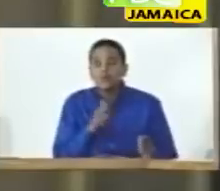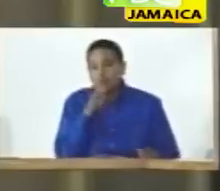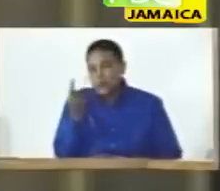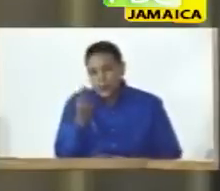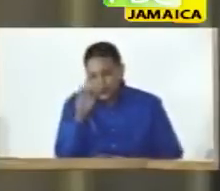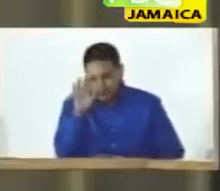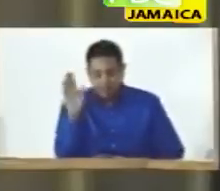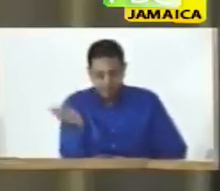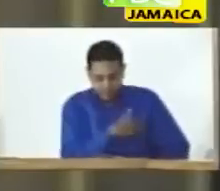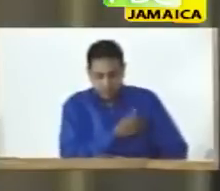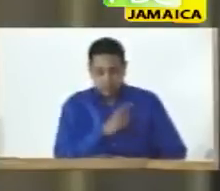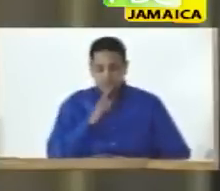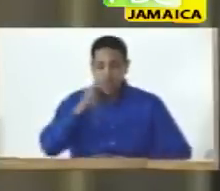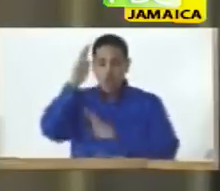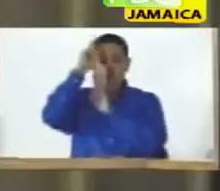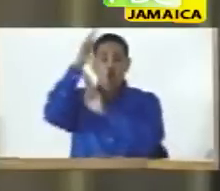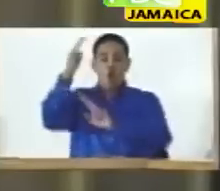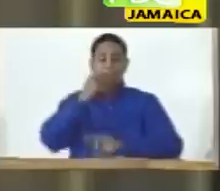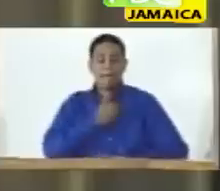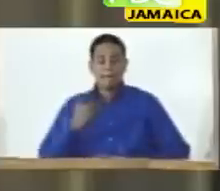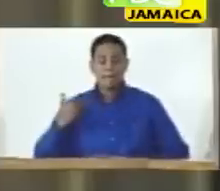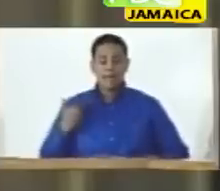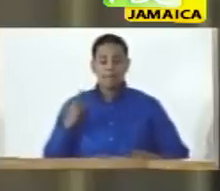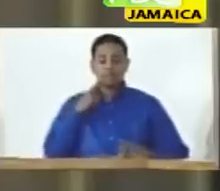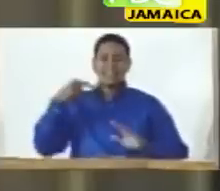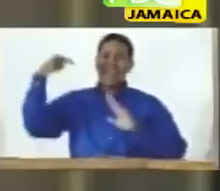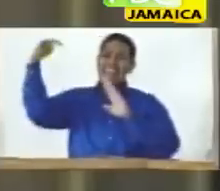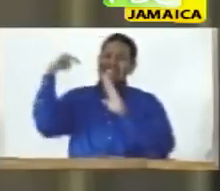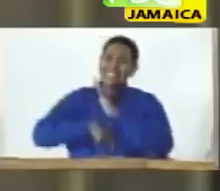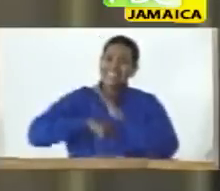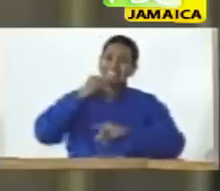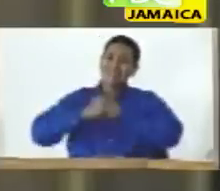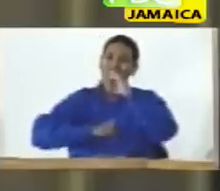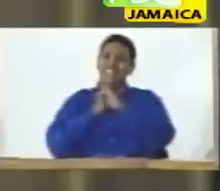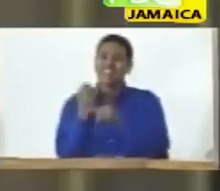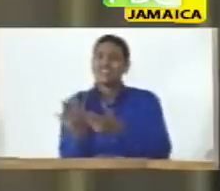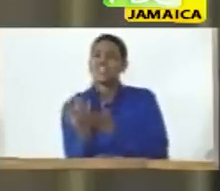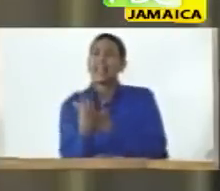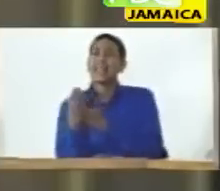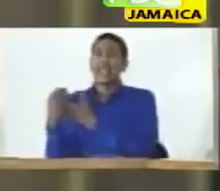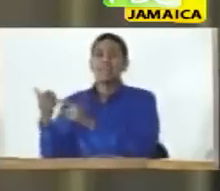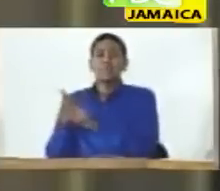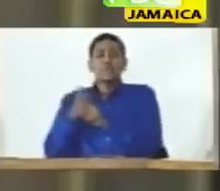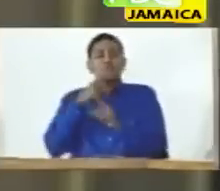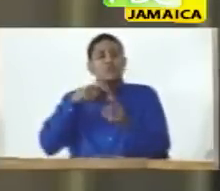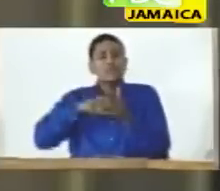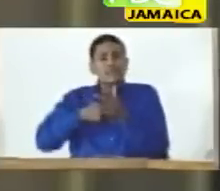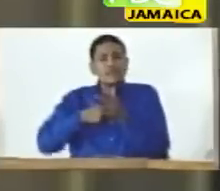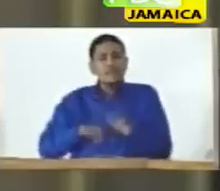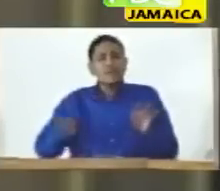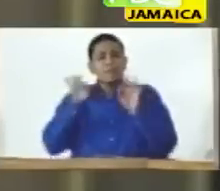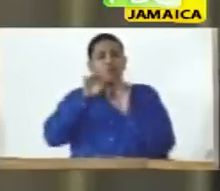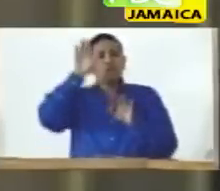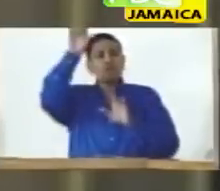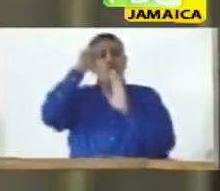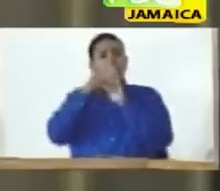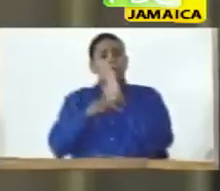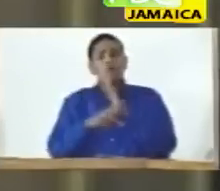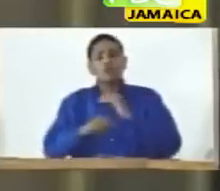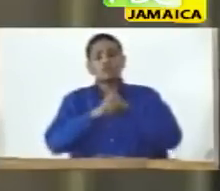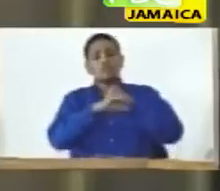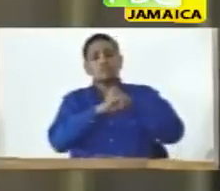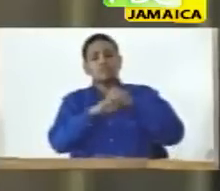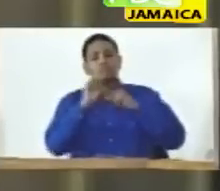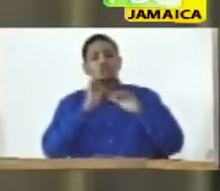Honorable members, extensive international engagement is a key foreign policy tool for promoting